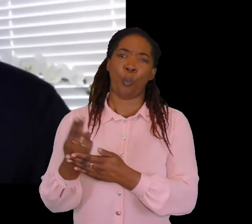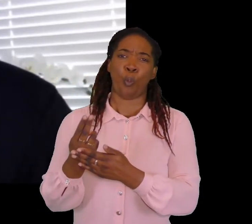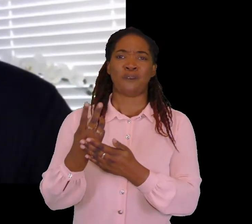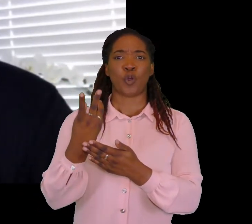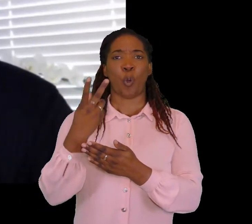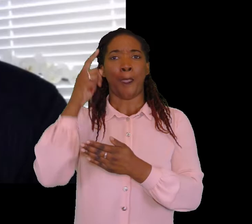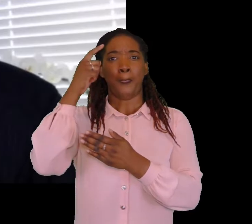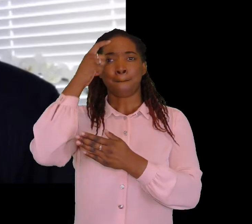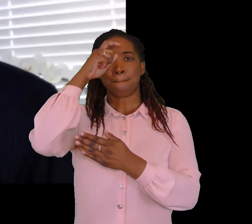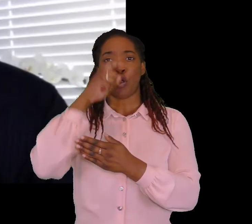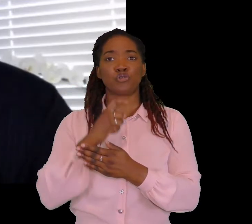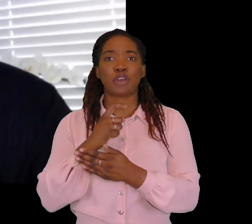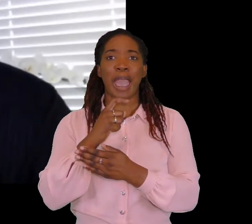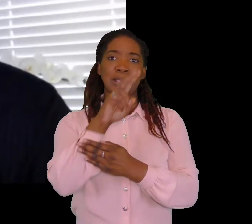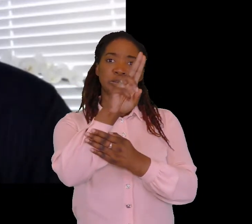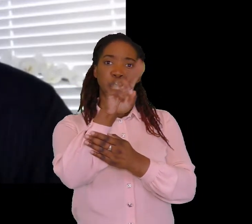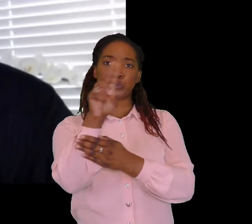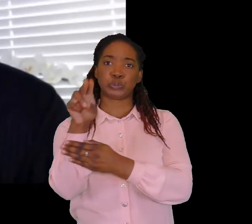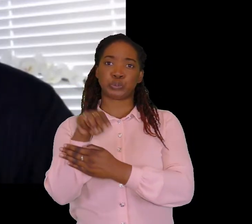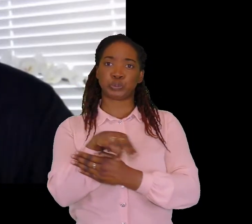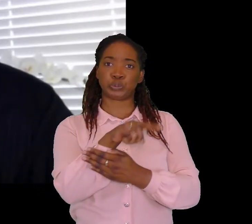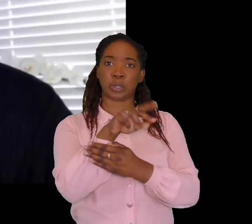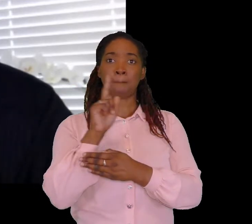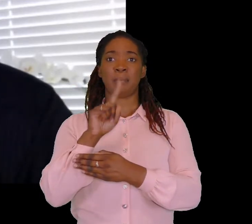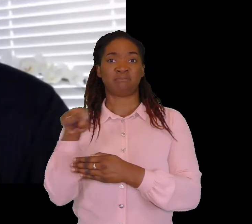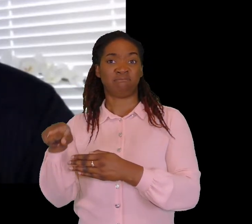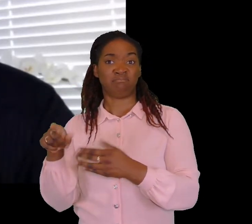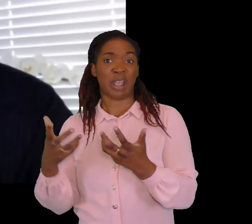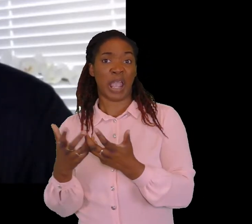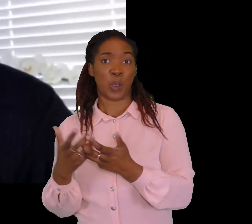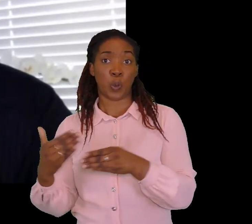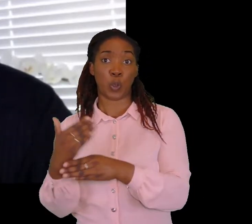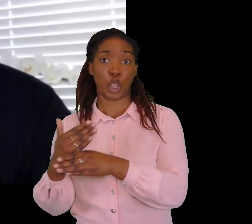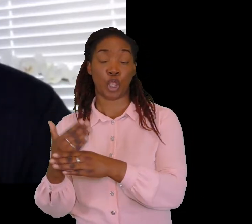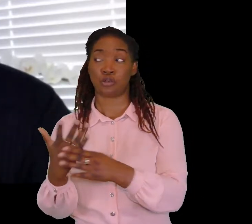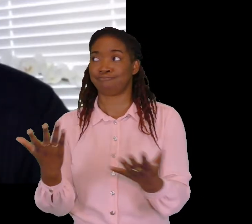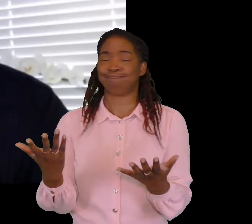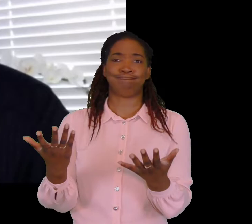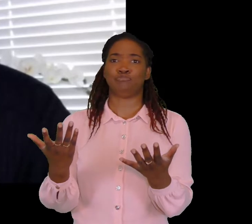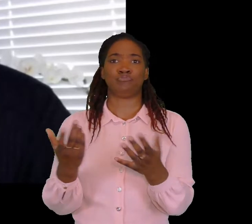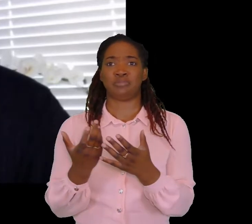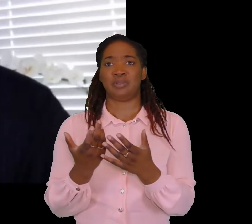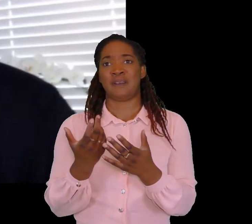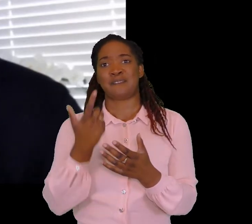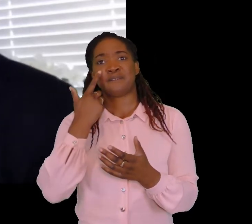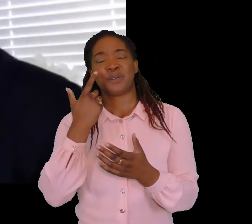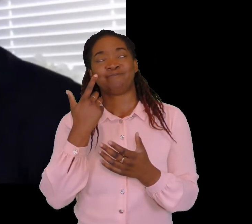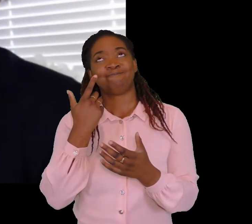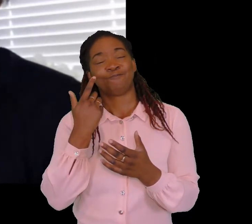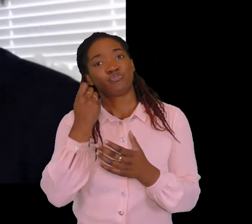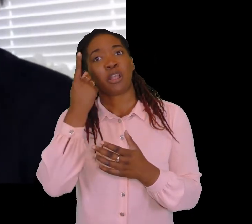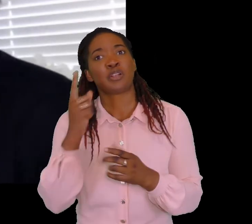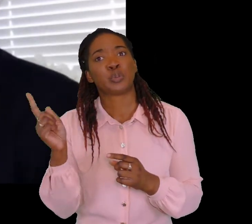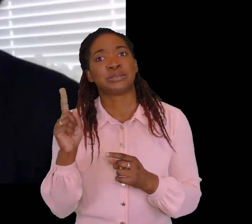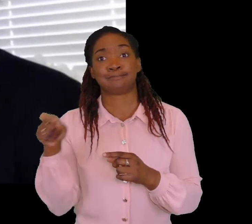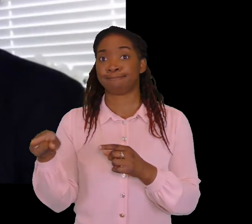portraitist, but because of who and how he works, found himself not termed as a